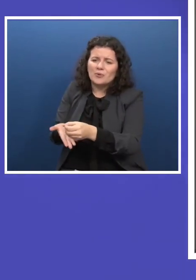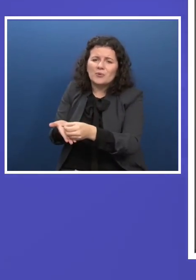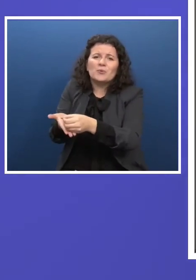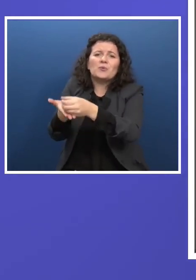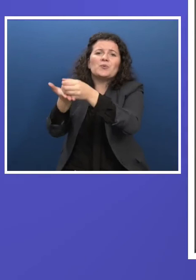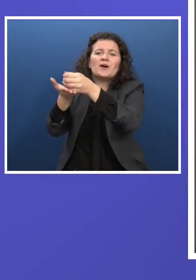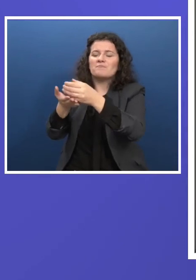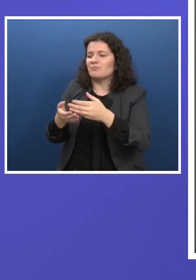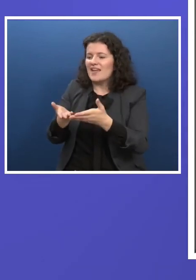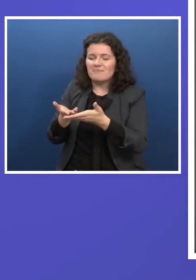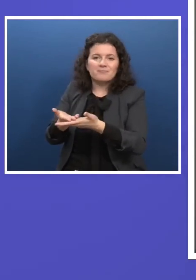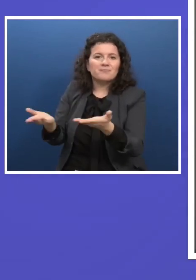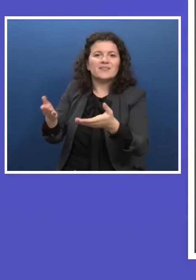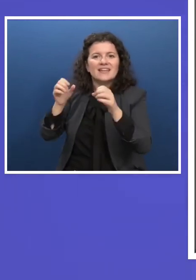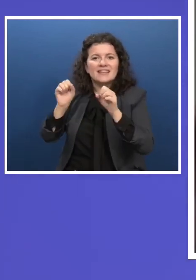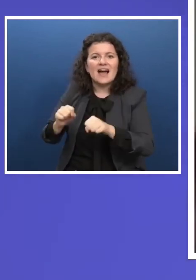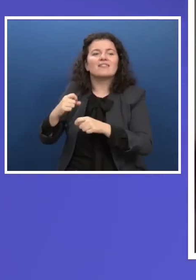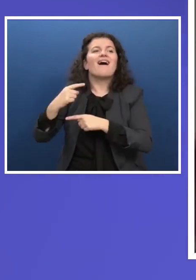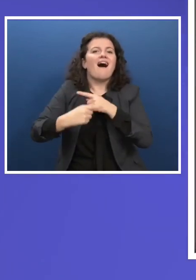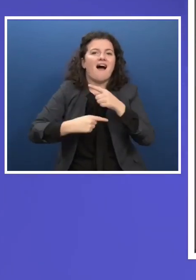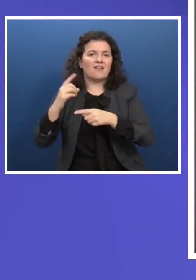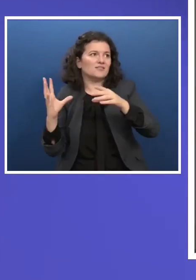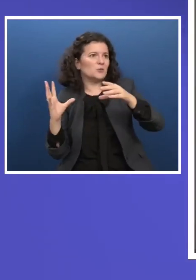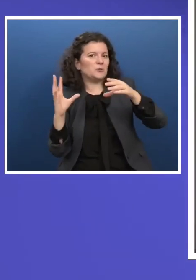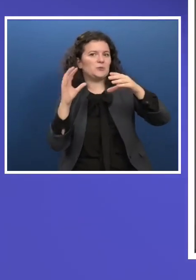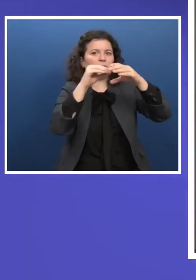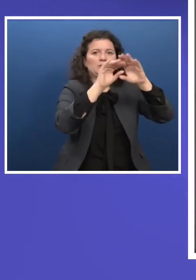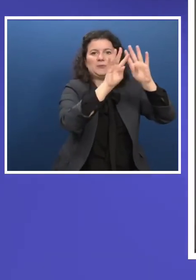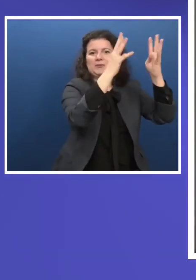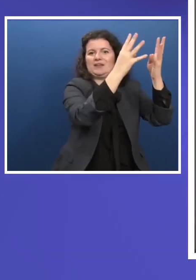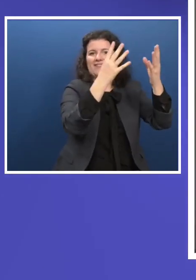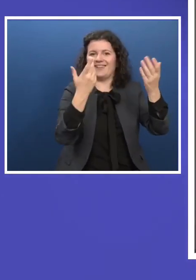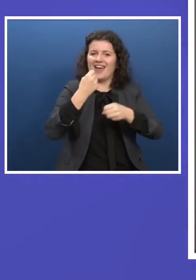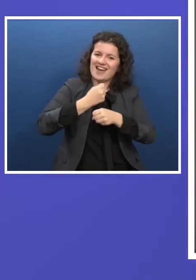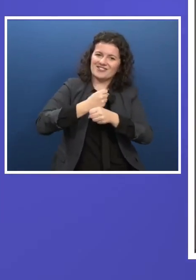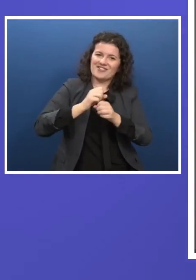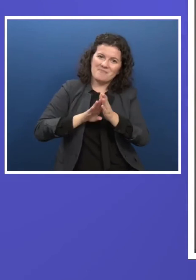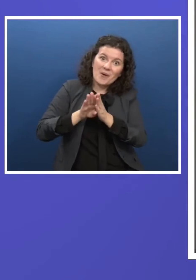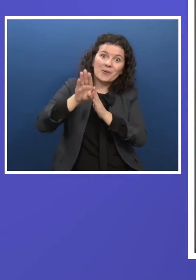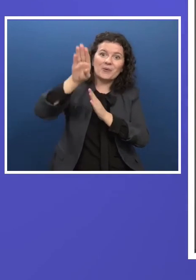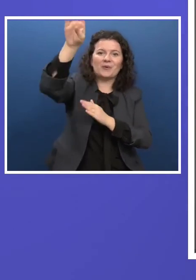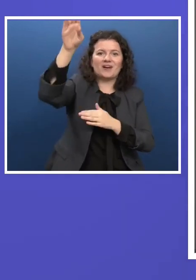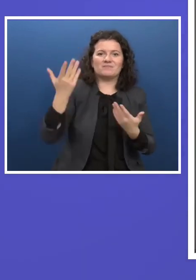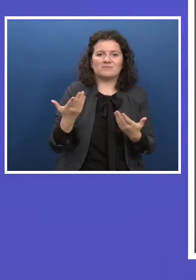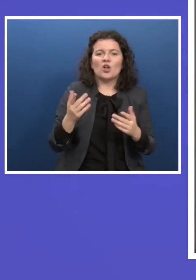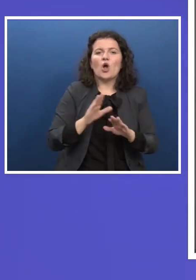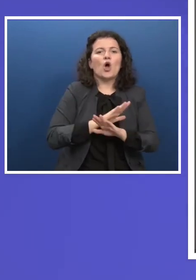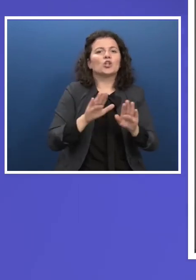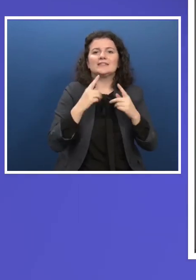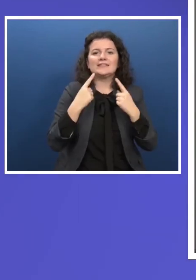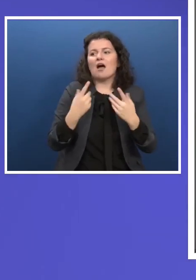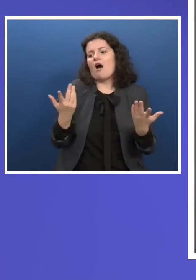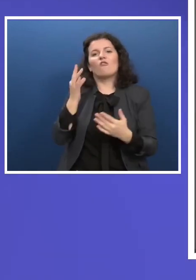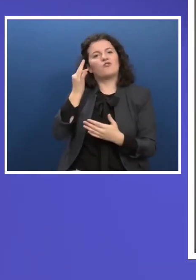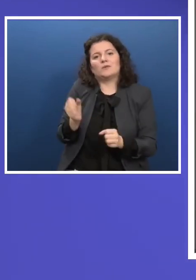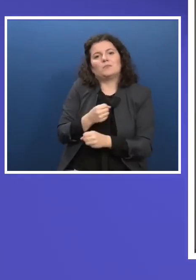then proceed in their careers, so that no one can say that, okay, we can't have women because they don't have